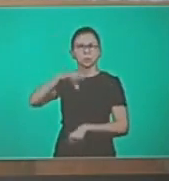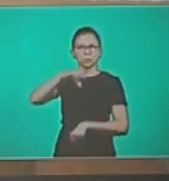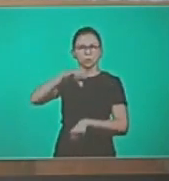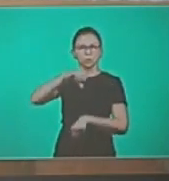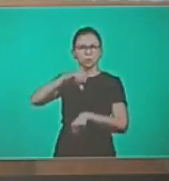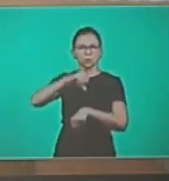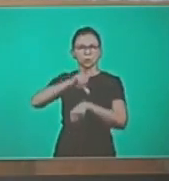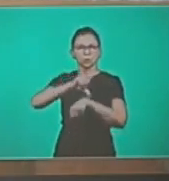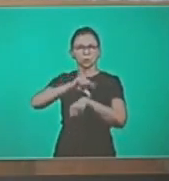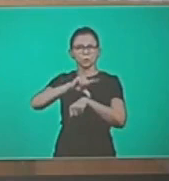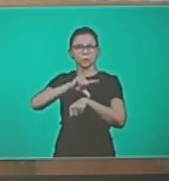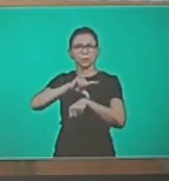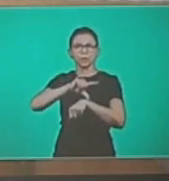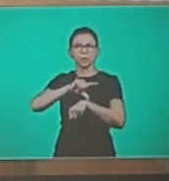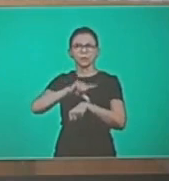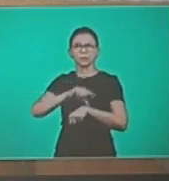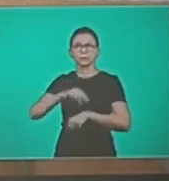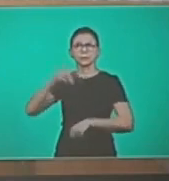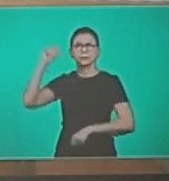So